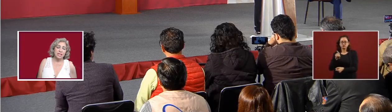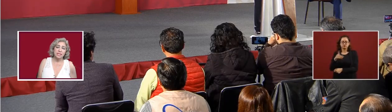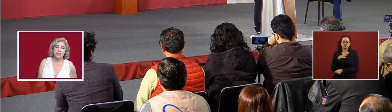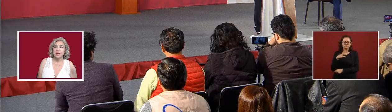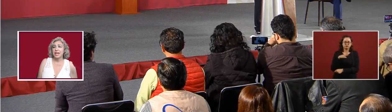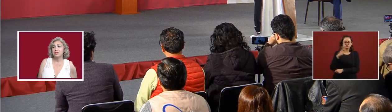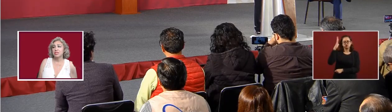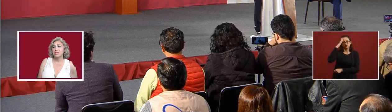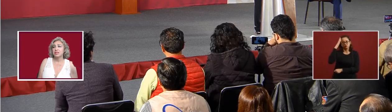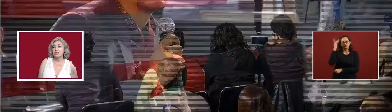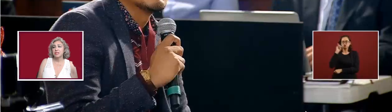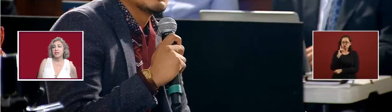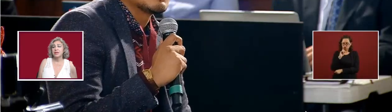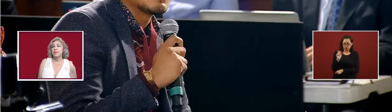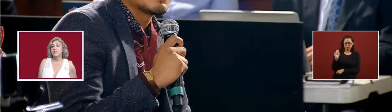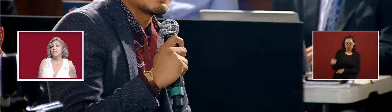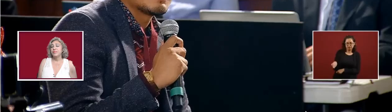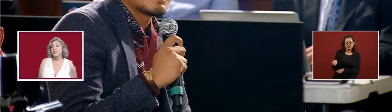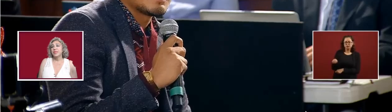used as counselors